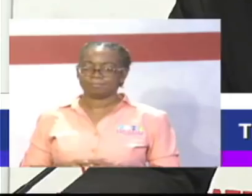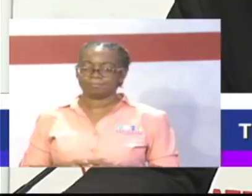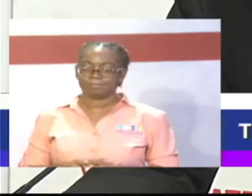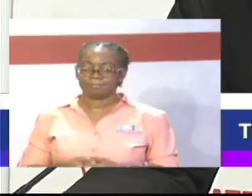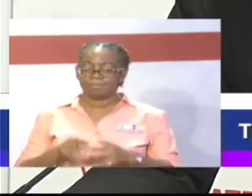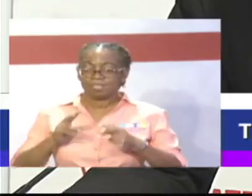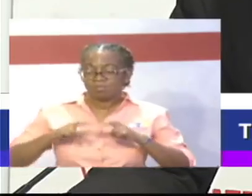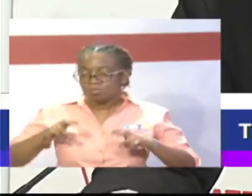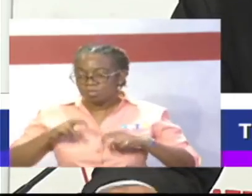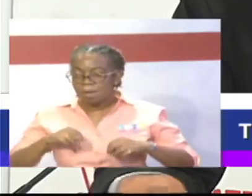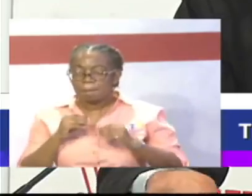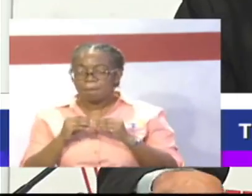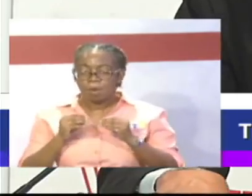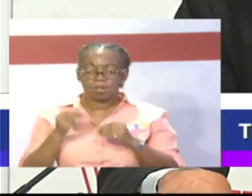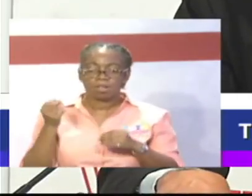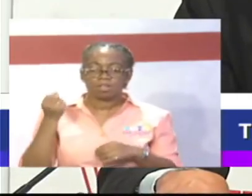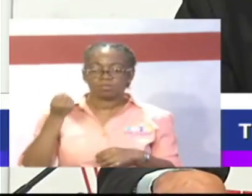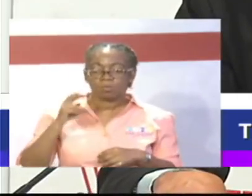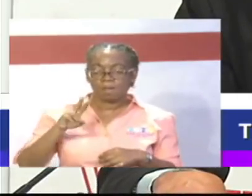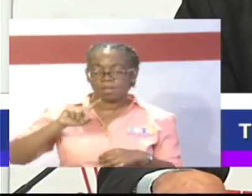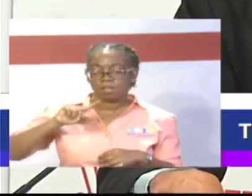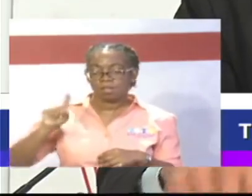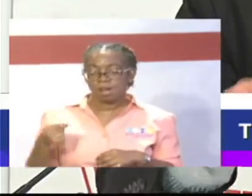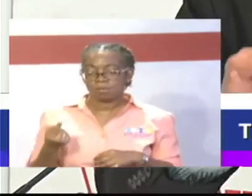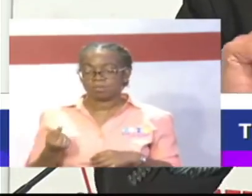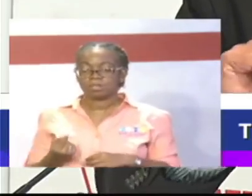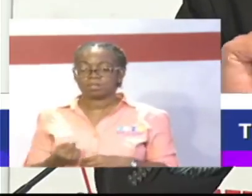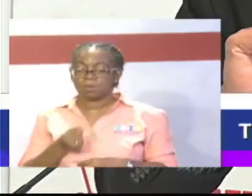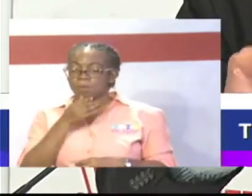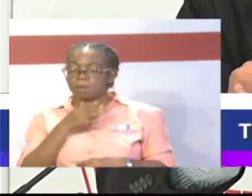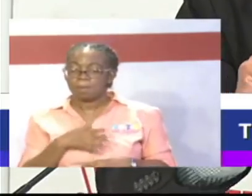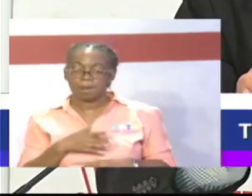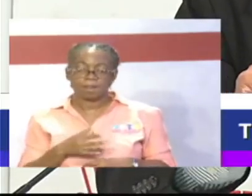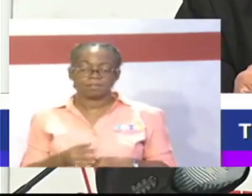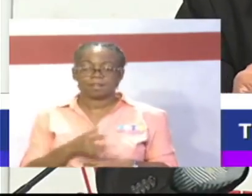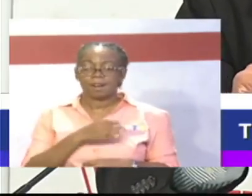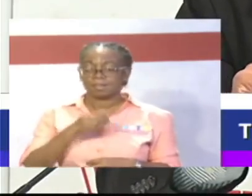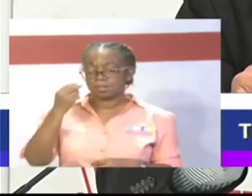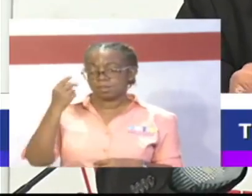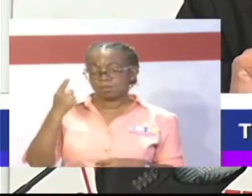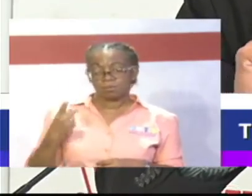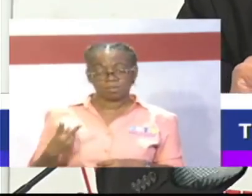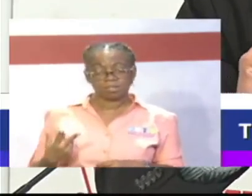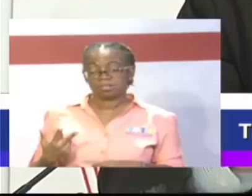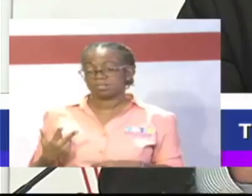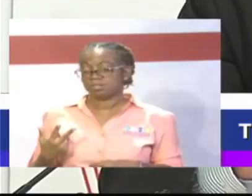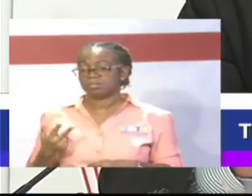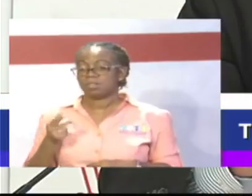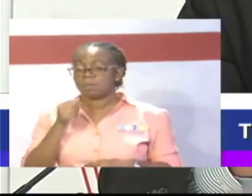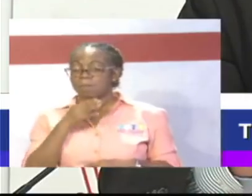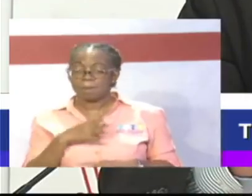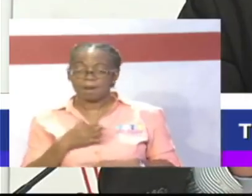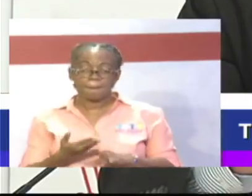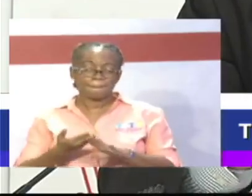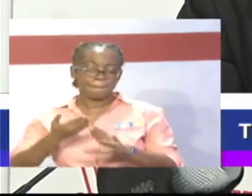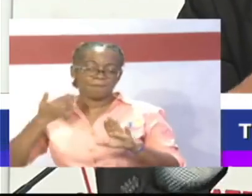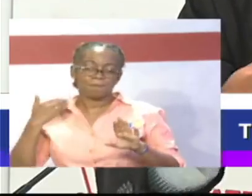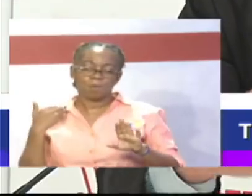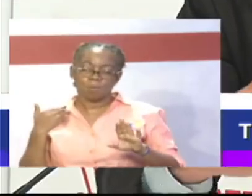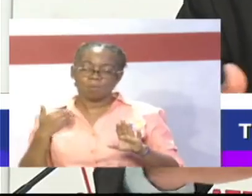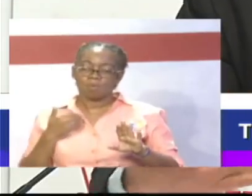over 12,000 plus 12,300 patients. And 1/3 of these patients, prior to